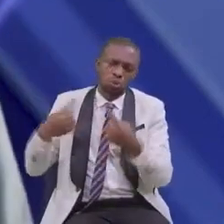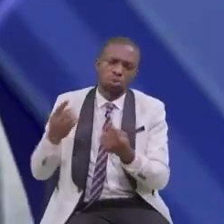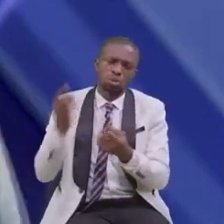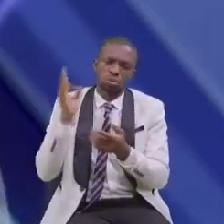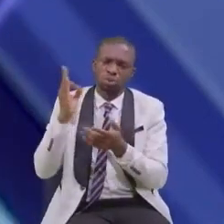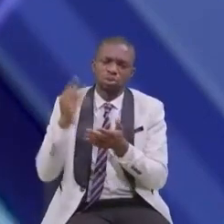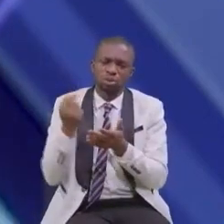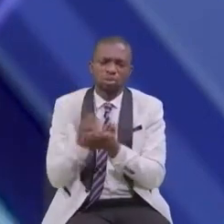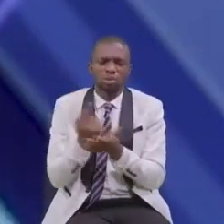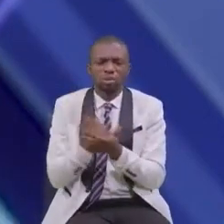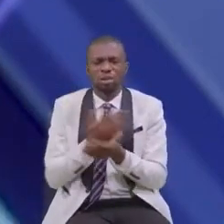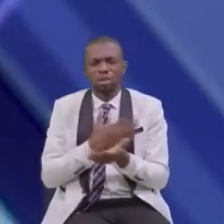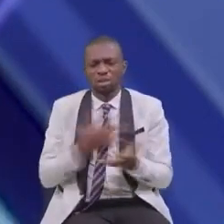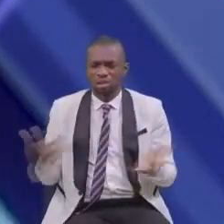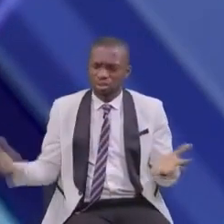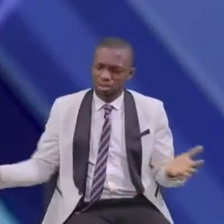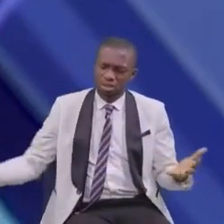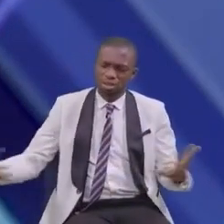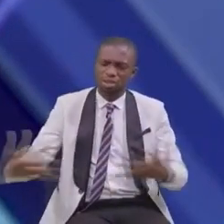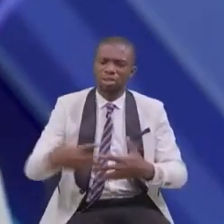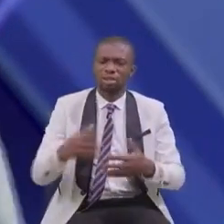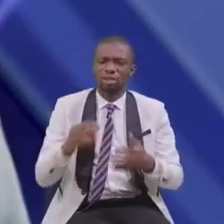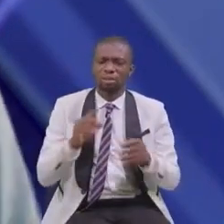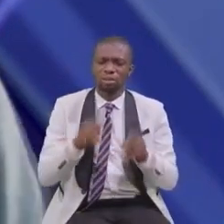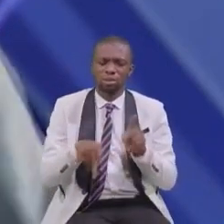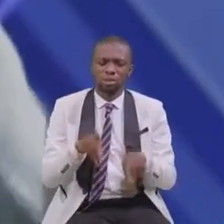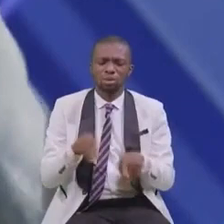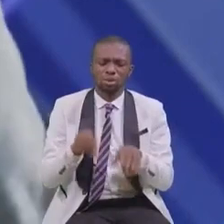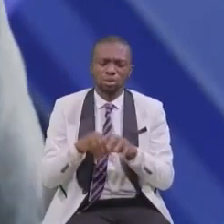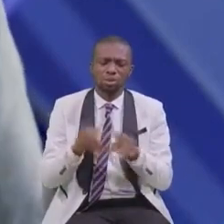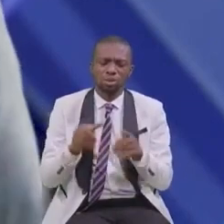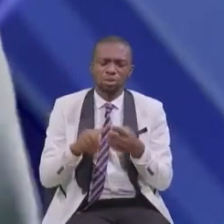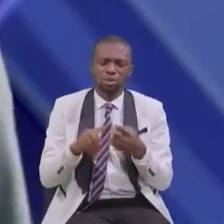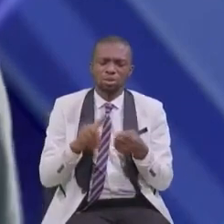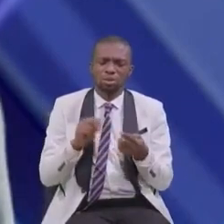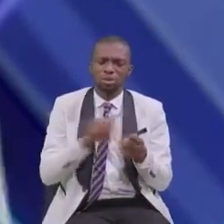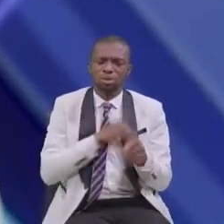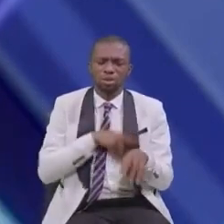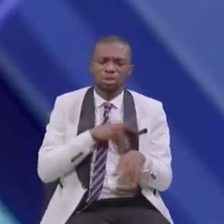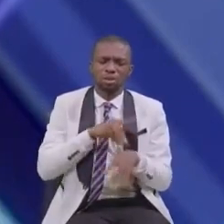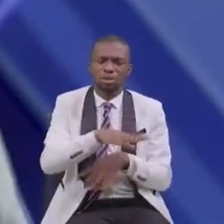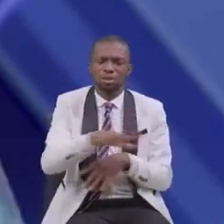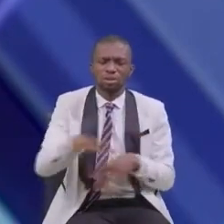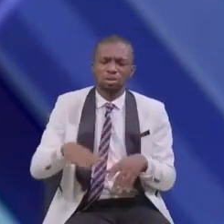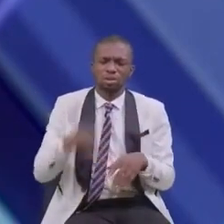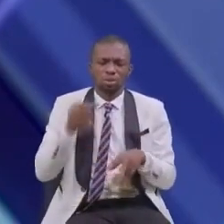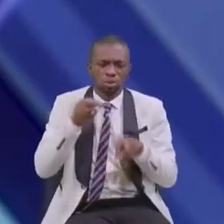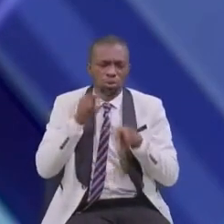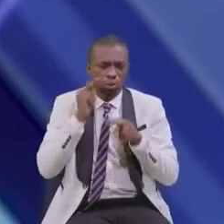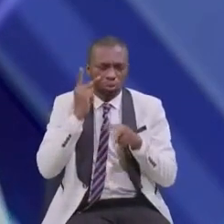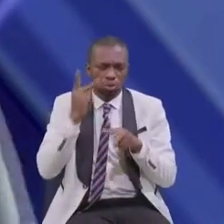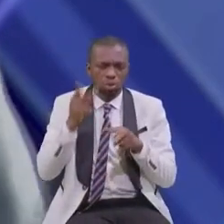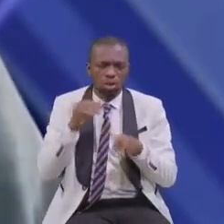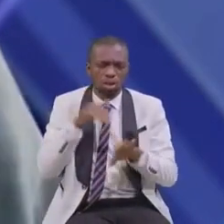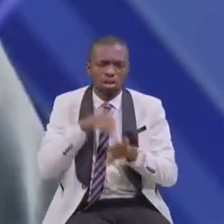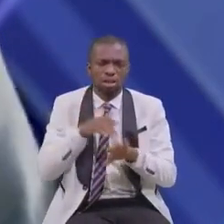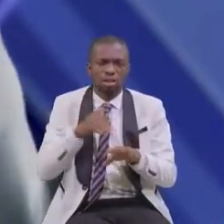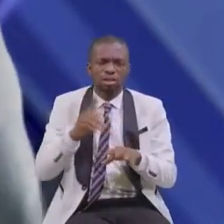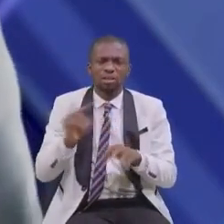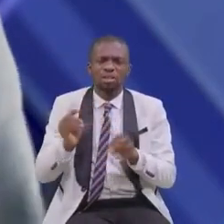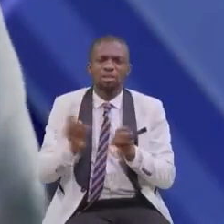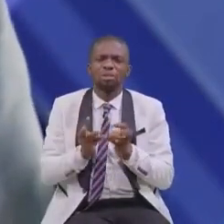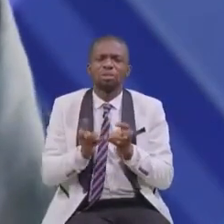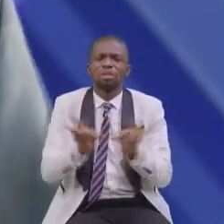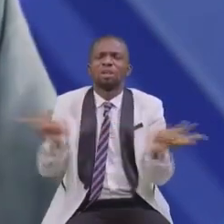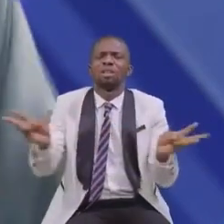harvest souls into the kingdom. Look at, you know, the vast land in India. Let's cover it up. Let us